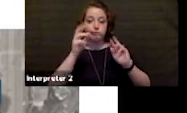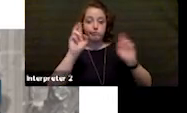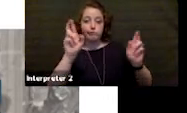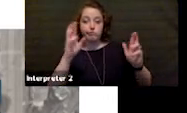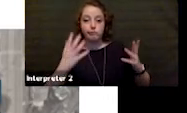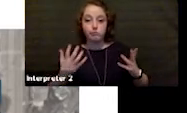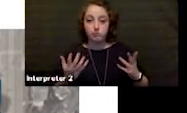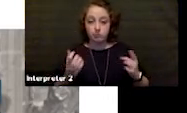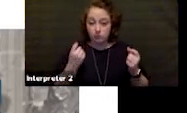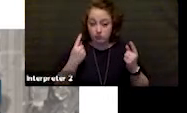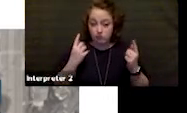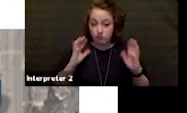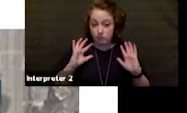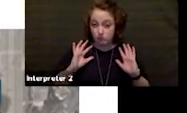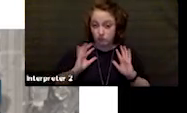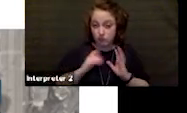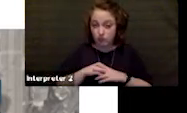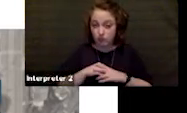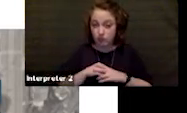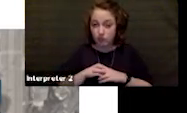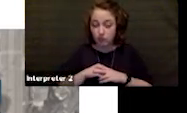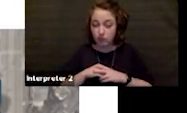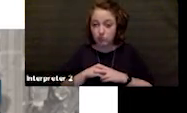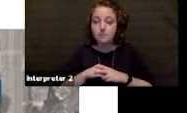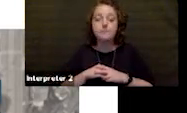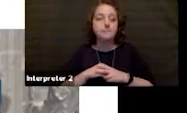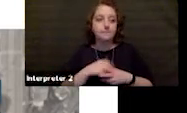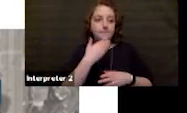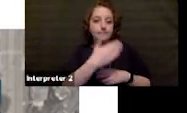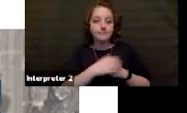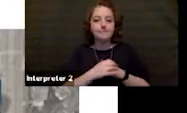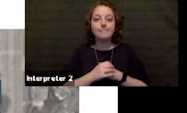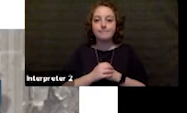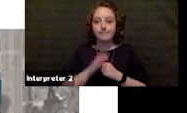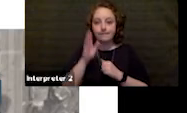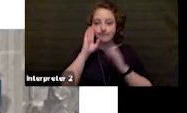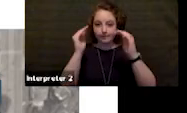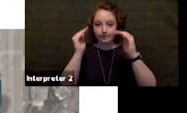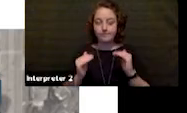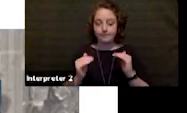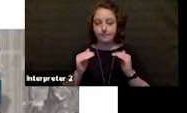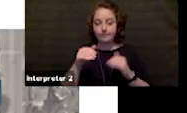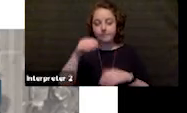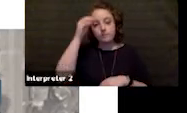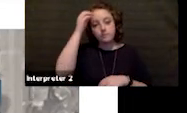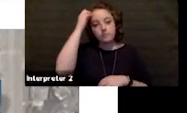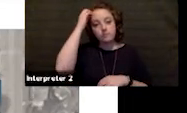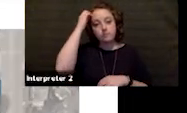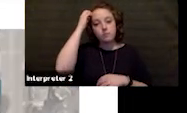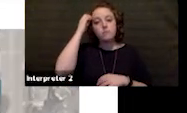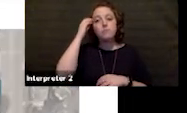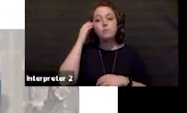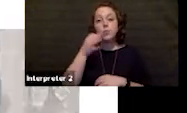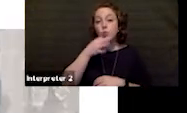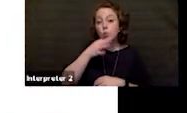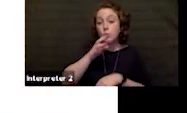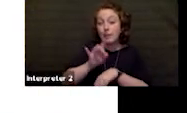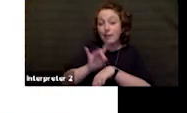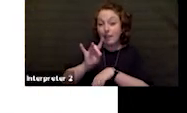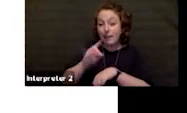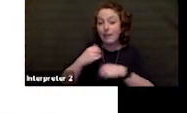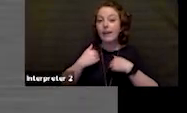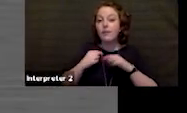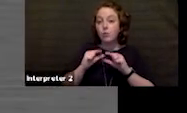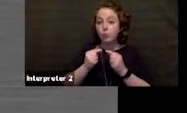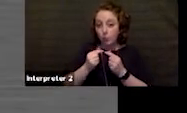If that helps. Okay, we're keep moving because we're almost to 8 and we have a group